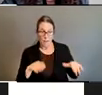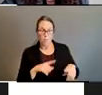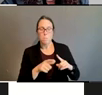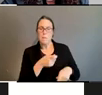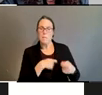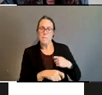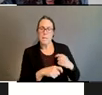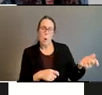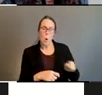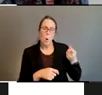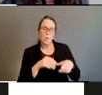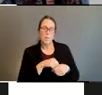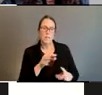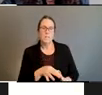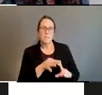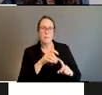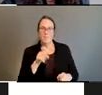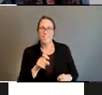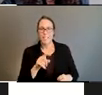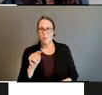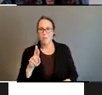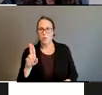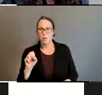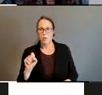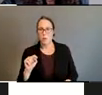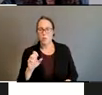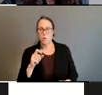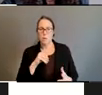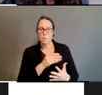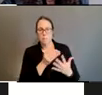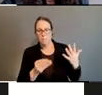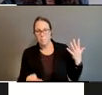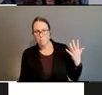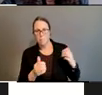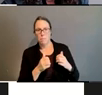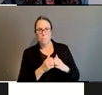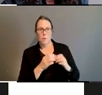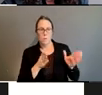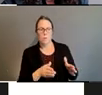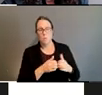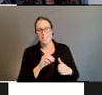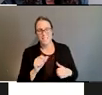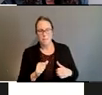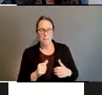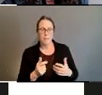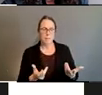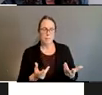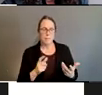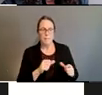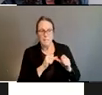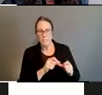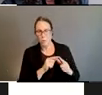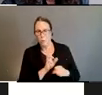house is held in a special needs trust so that it can be passed down to somebody with a disability, or so that they can continue to use